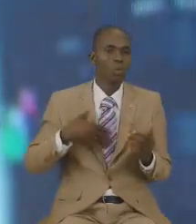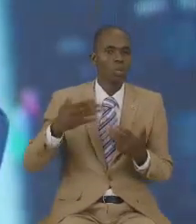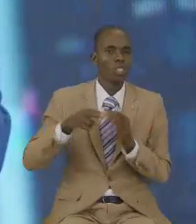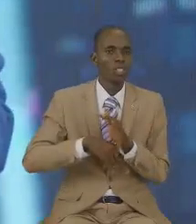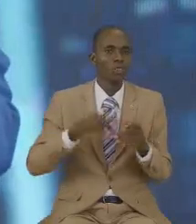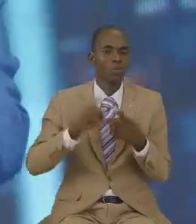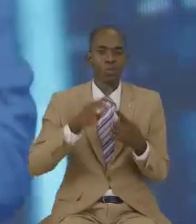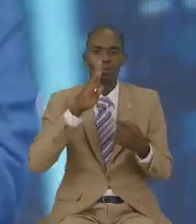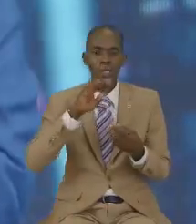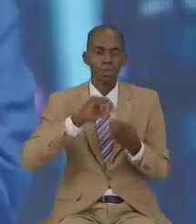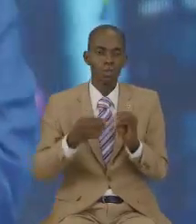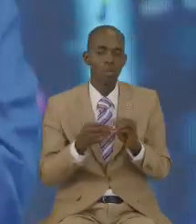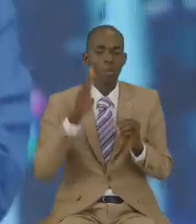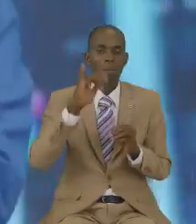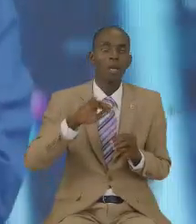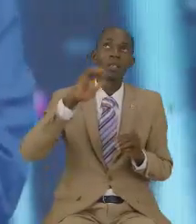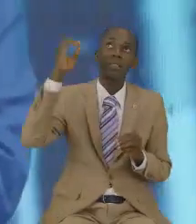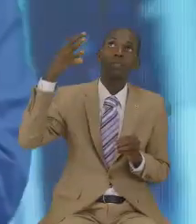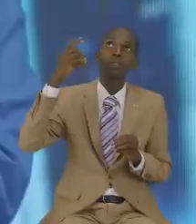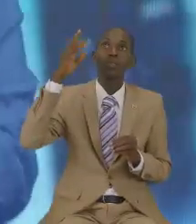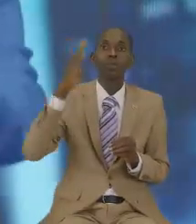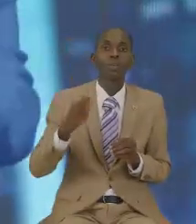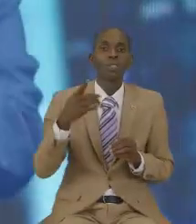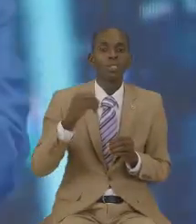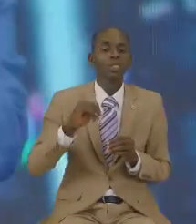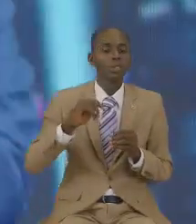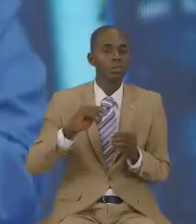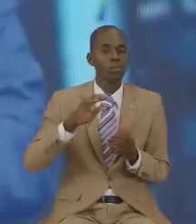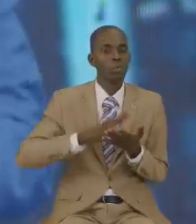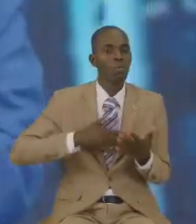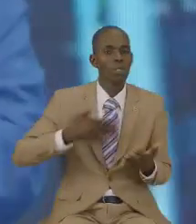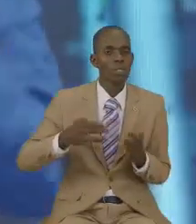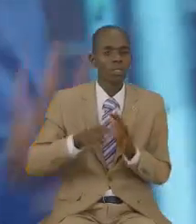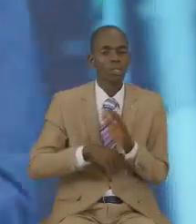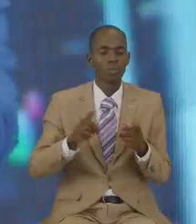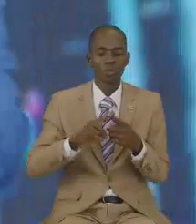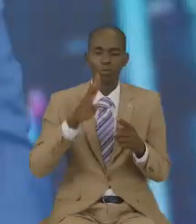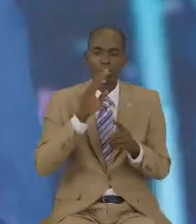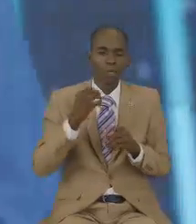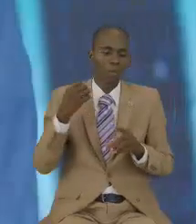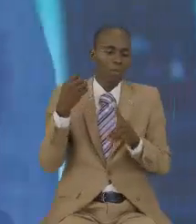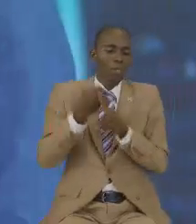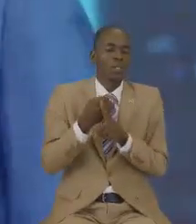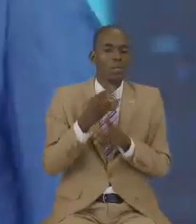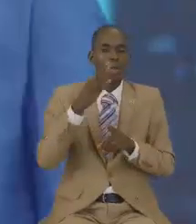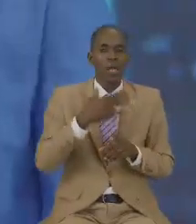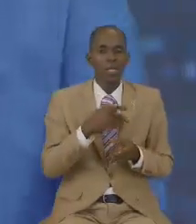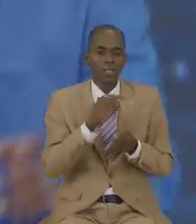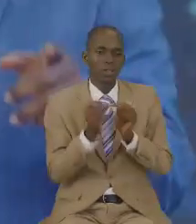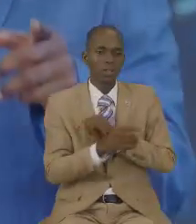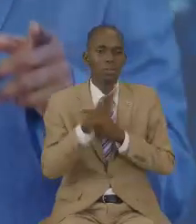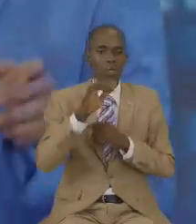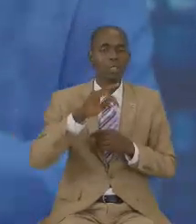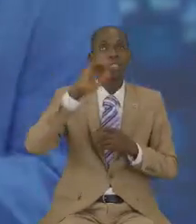God. The willingness to be impacted by the goodness of God. The willingness to be transformed by the grace for